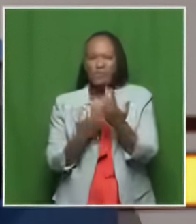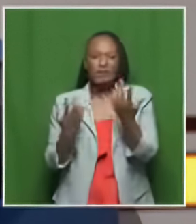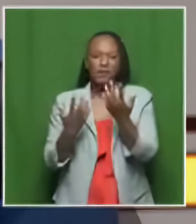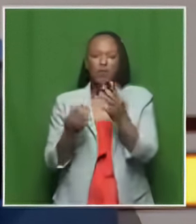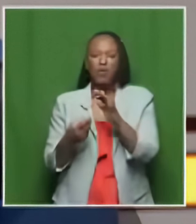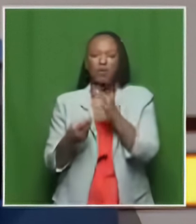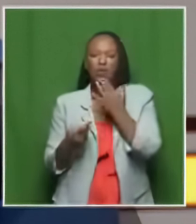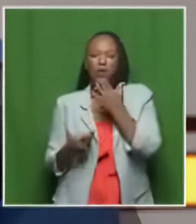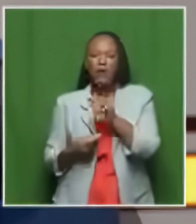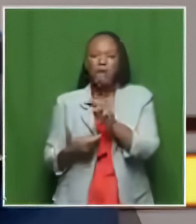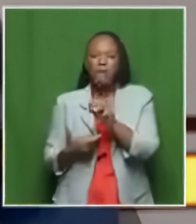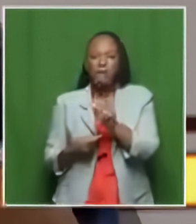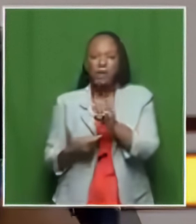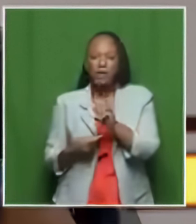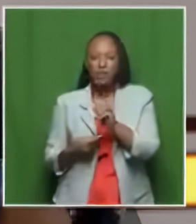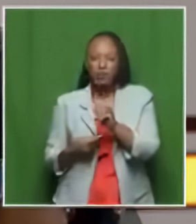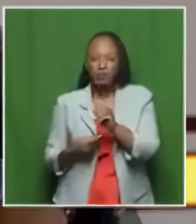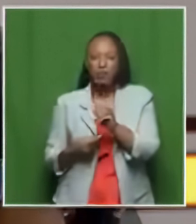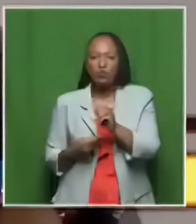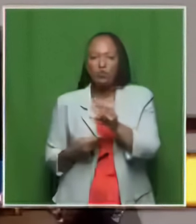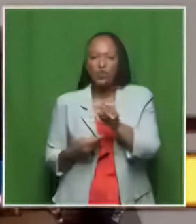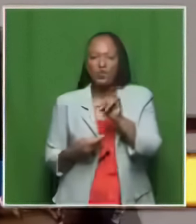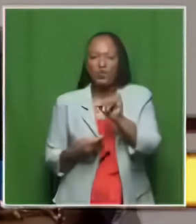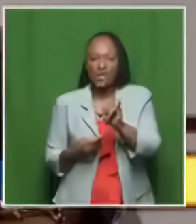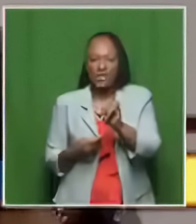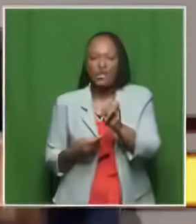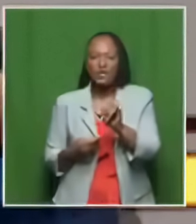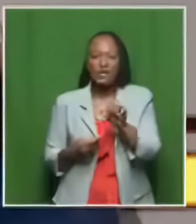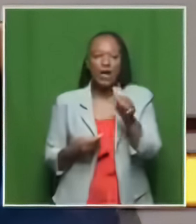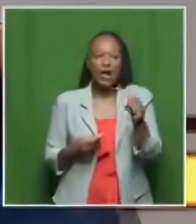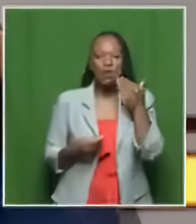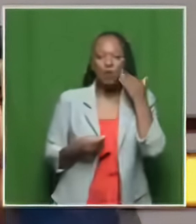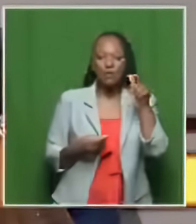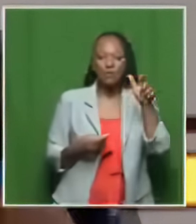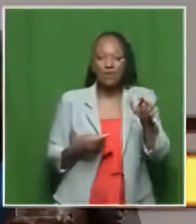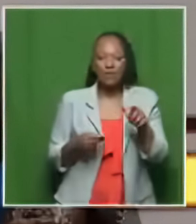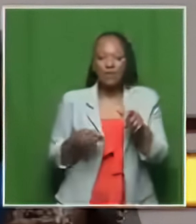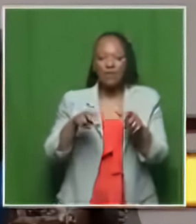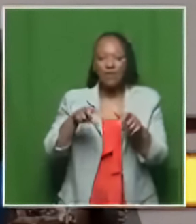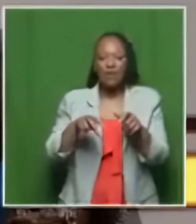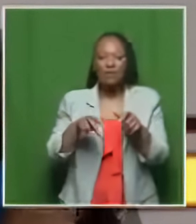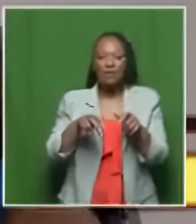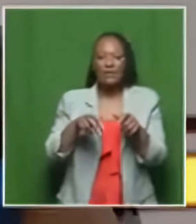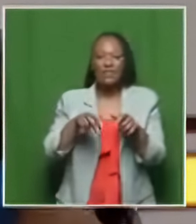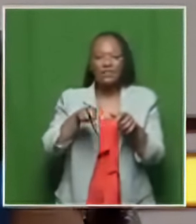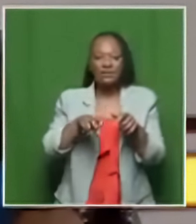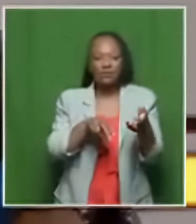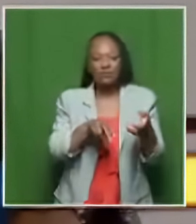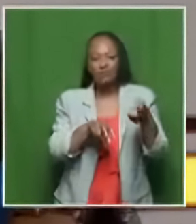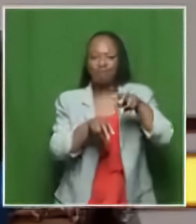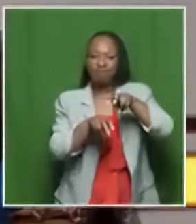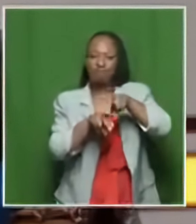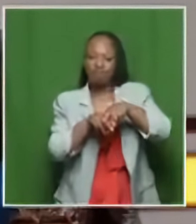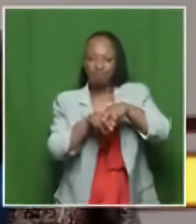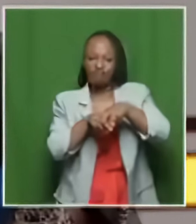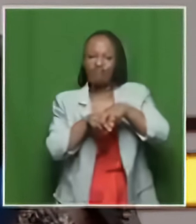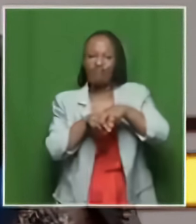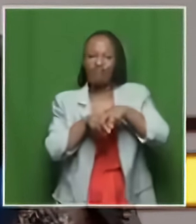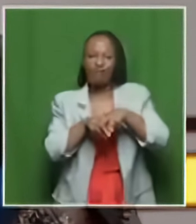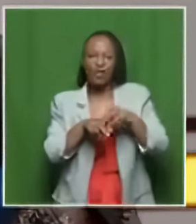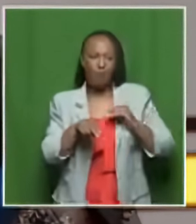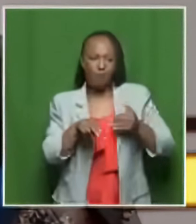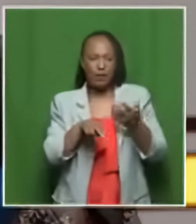a club. And then some white lady came to sit on my lap. And then they took a picture. That picture is still circulating